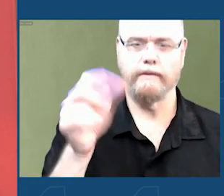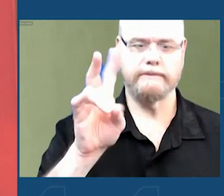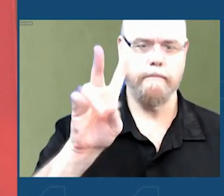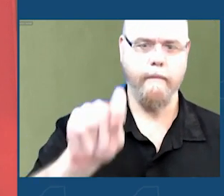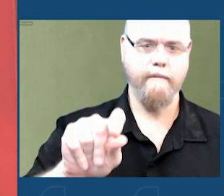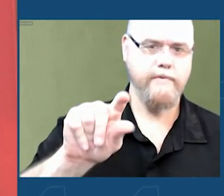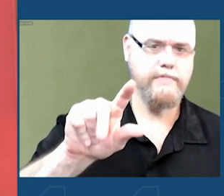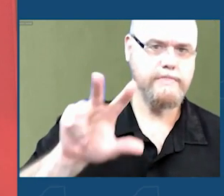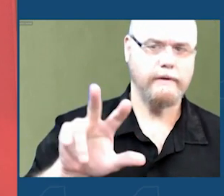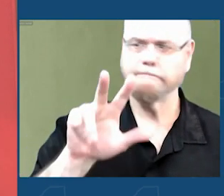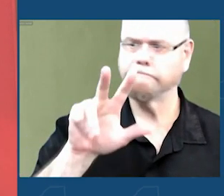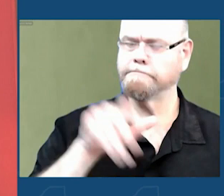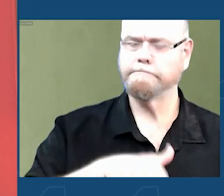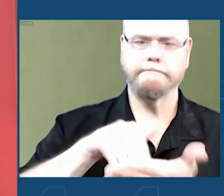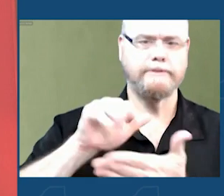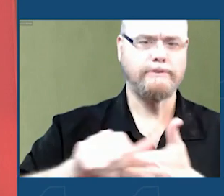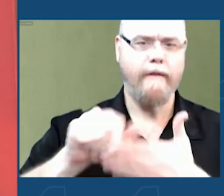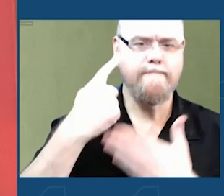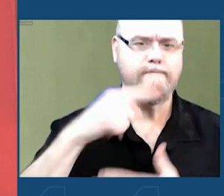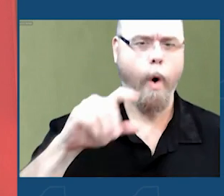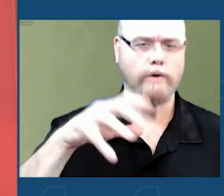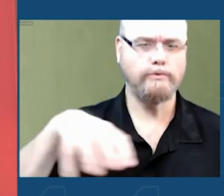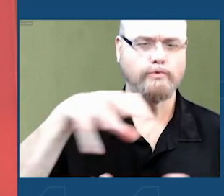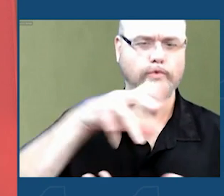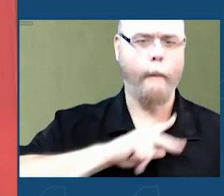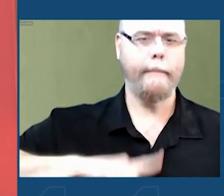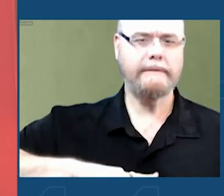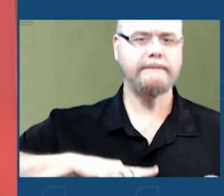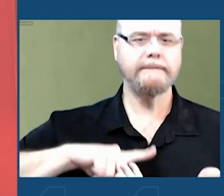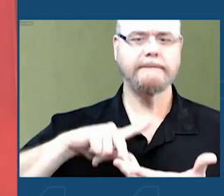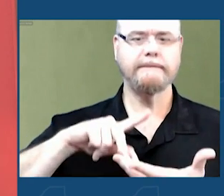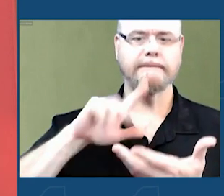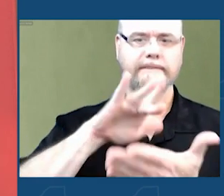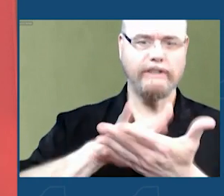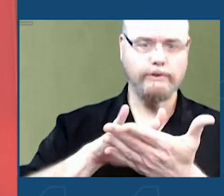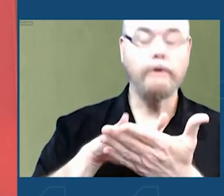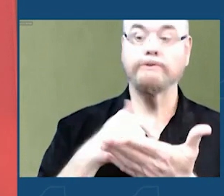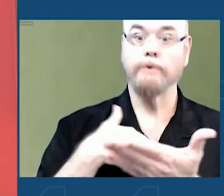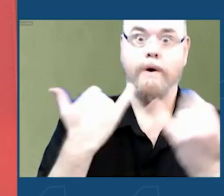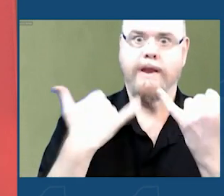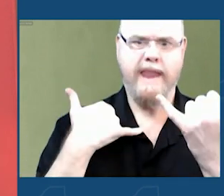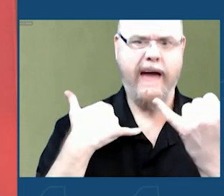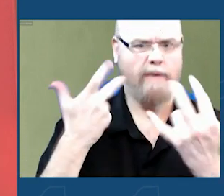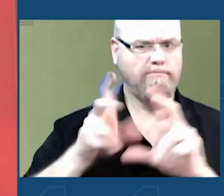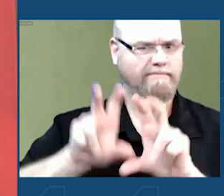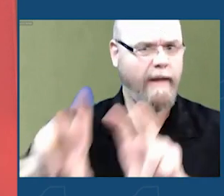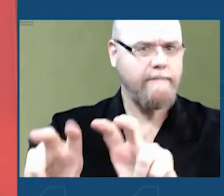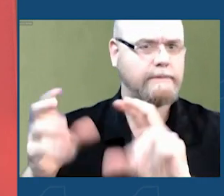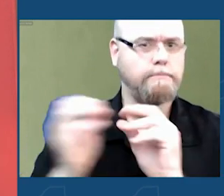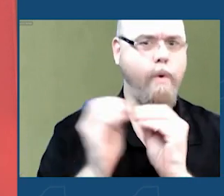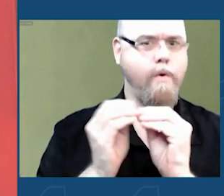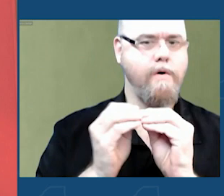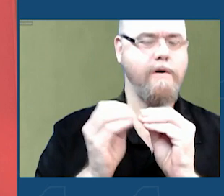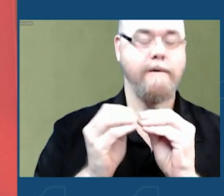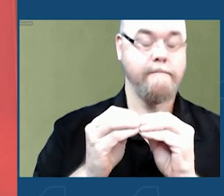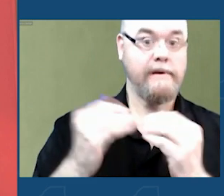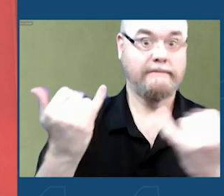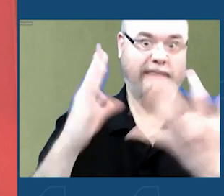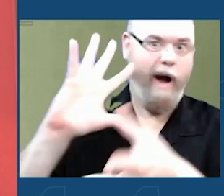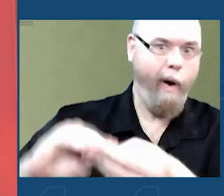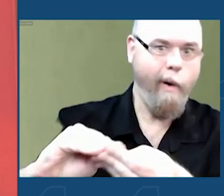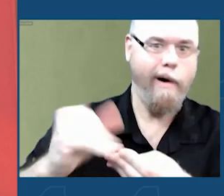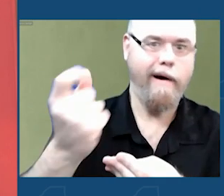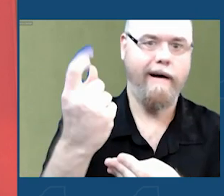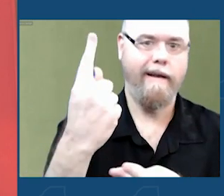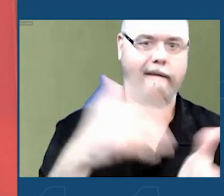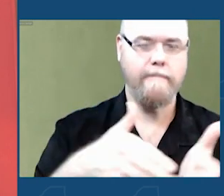That means we're tripling our entire investment to this magnificent place to the tune of $11 million. And I think that's going to go a long